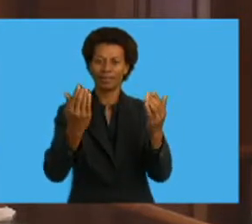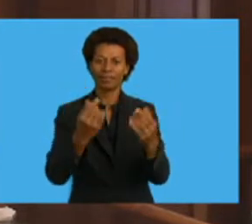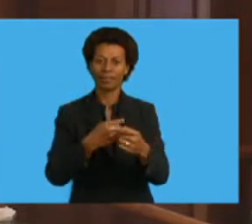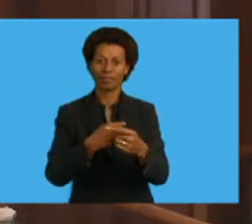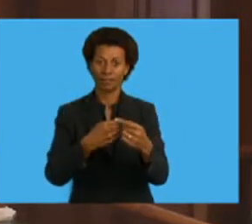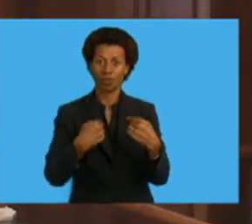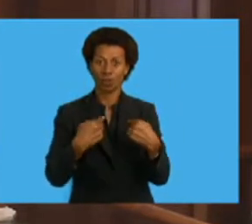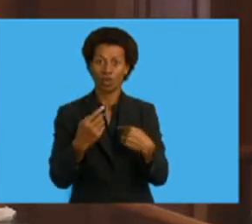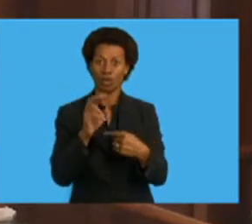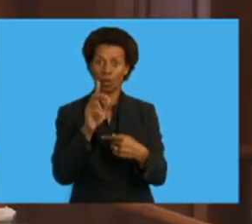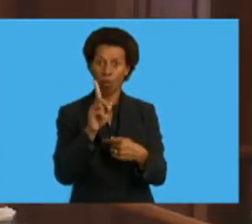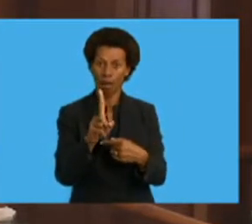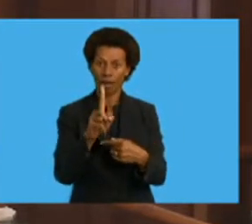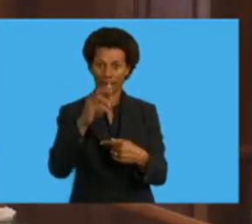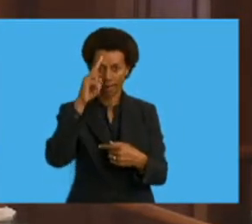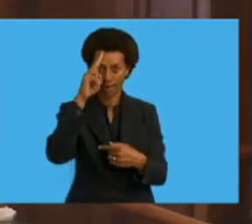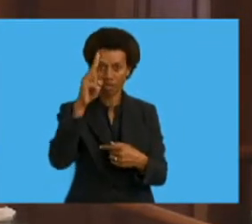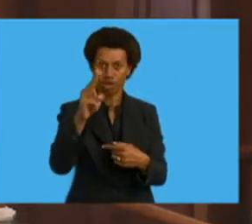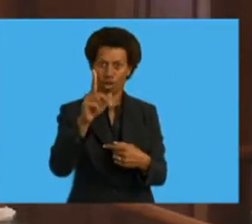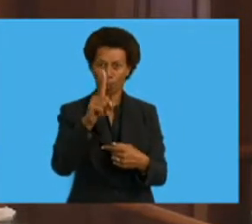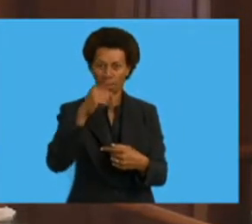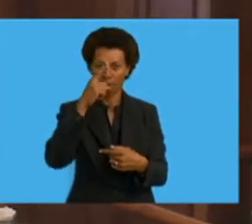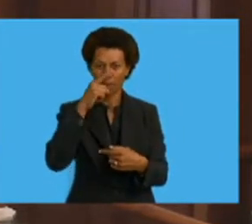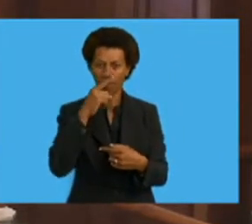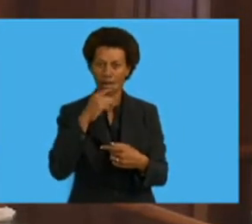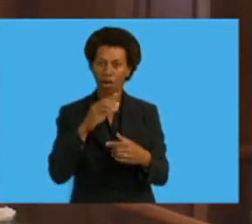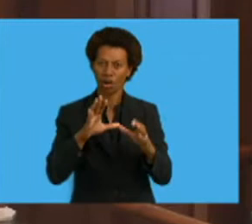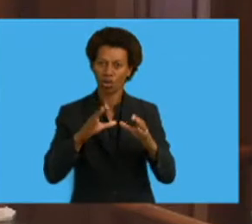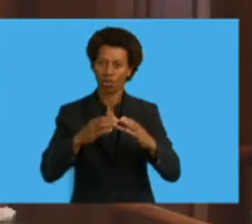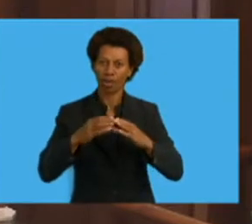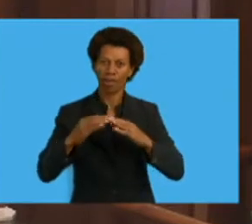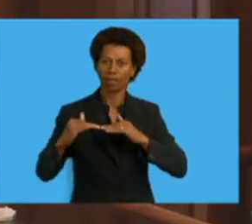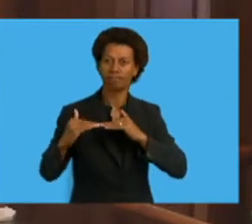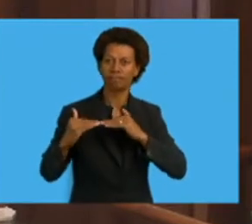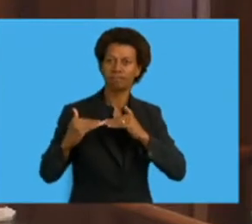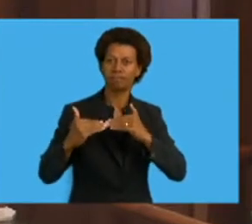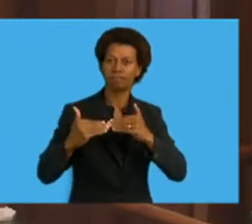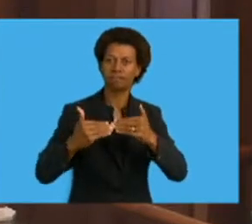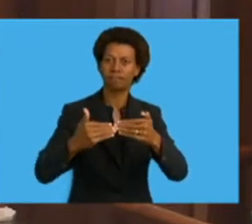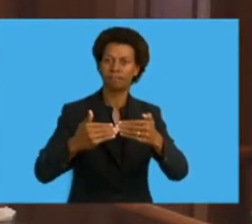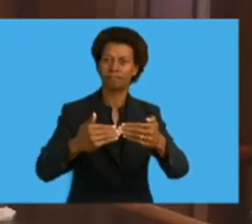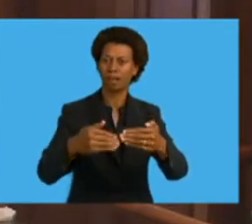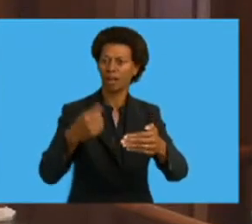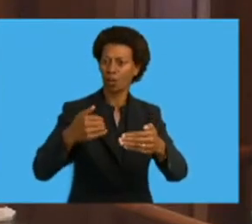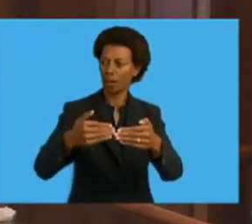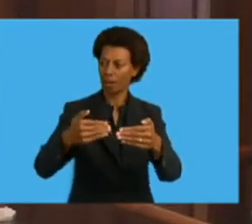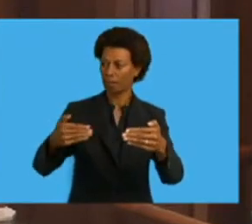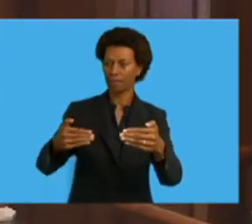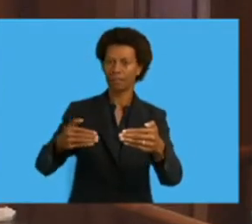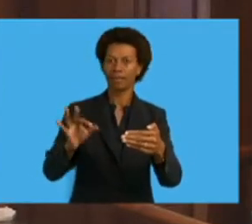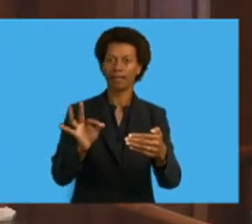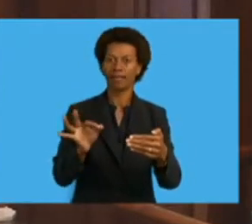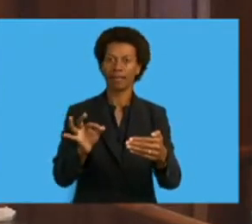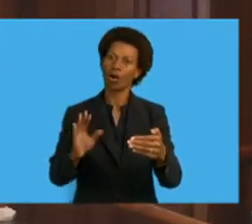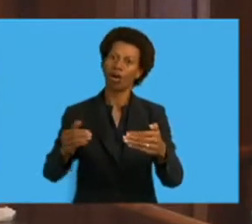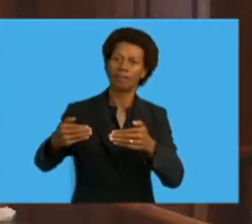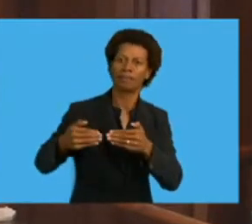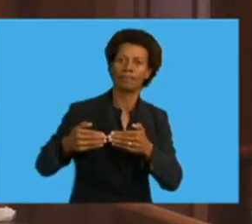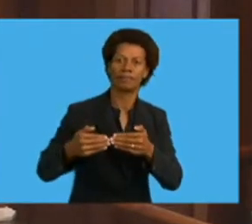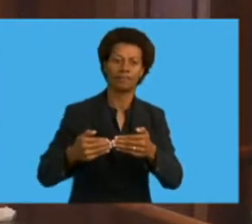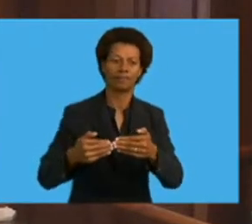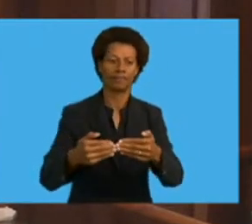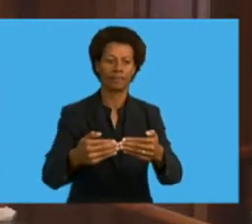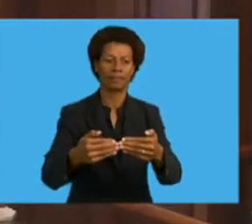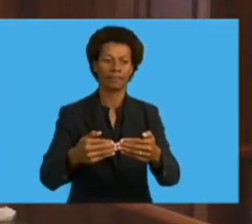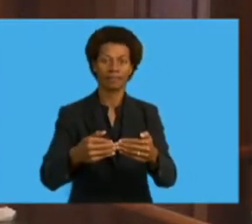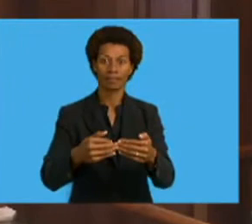nation, one people, moving forward together, and leaving no one behind. and I will again be going into the